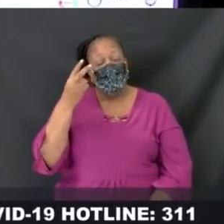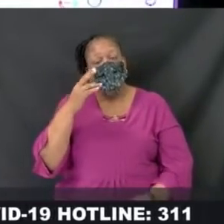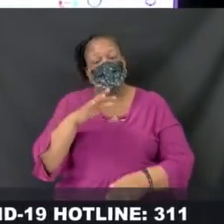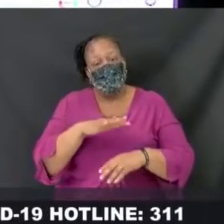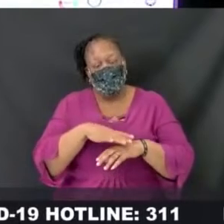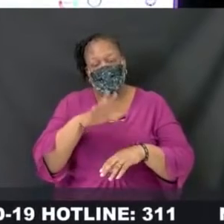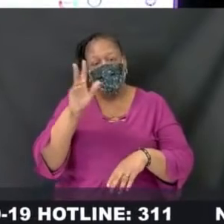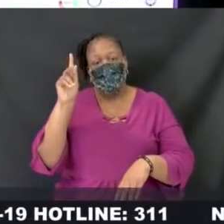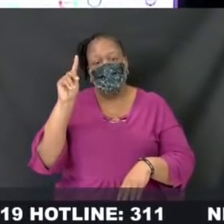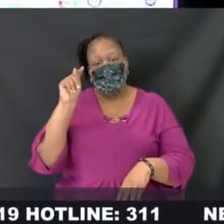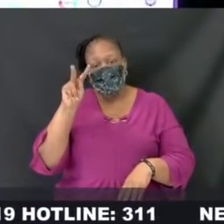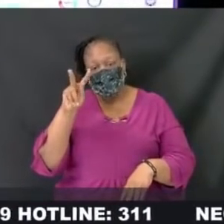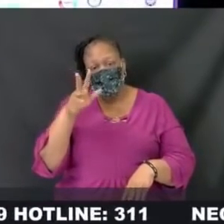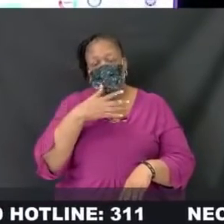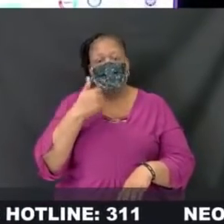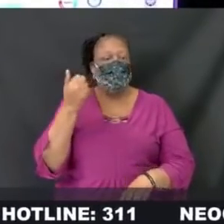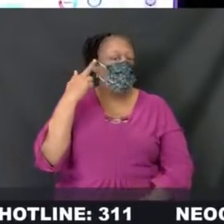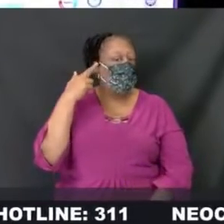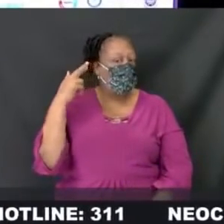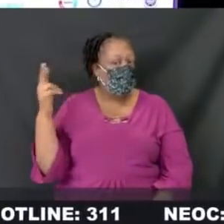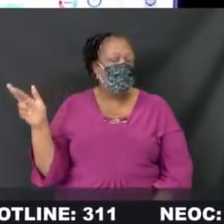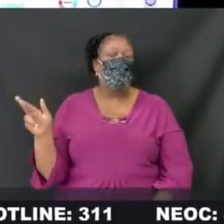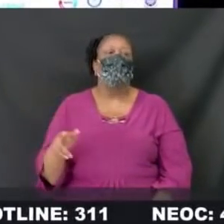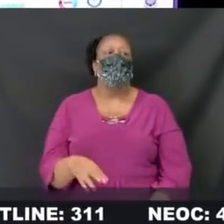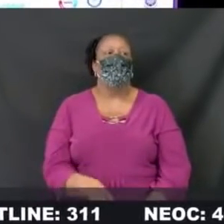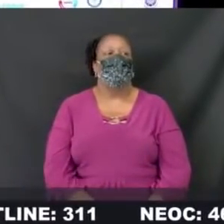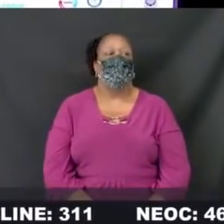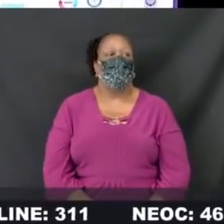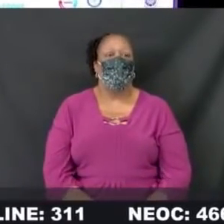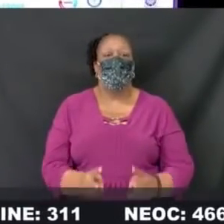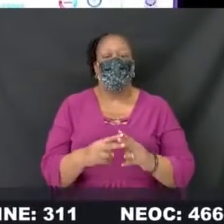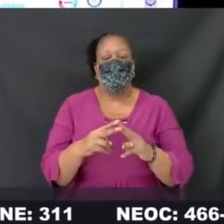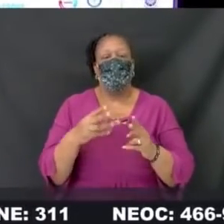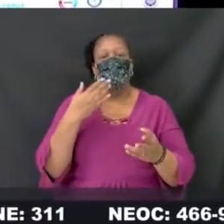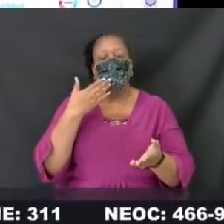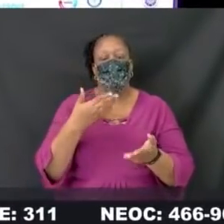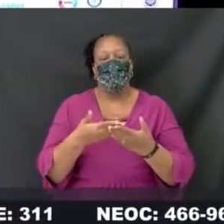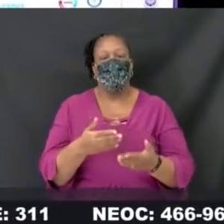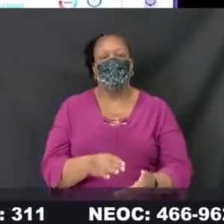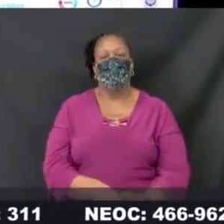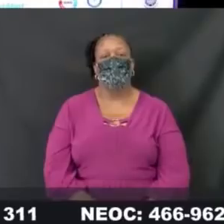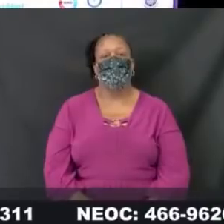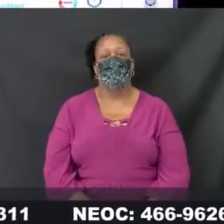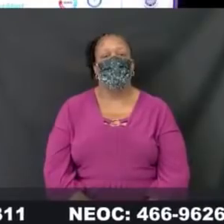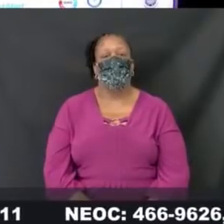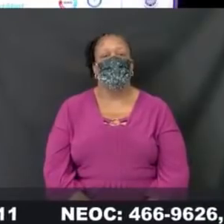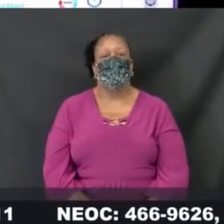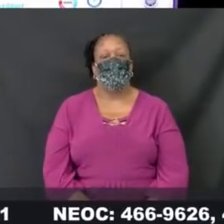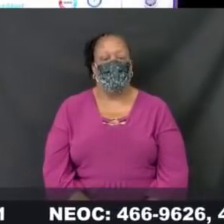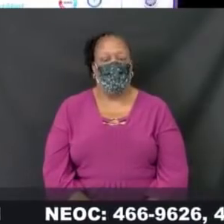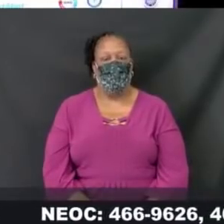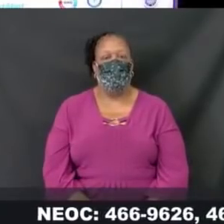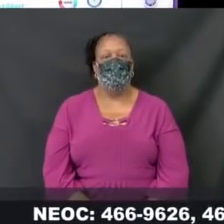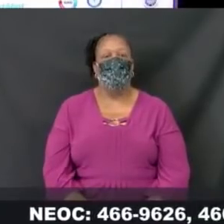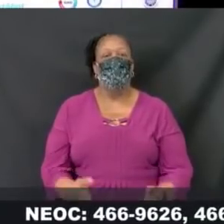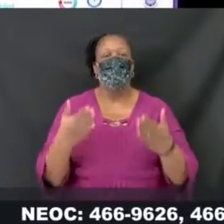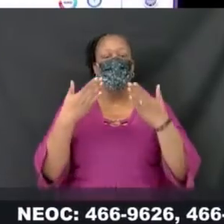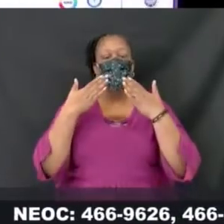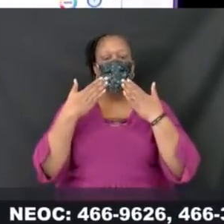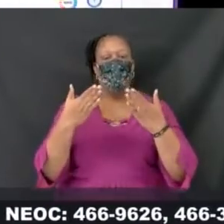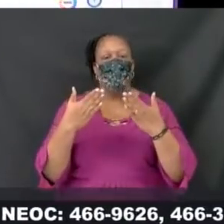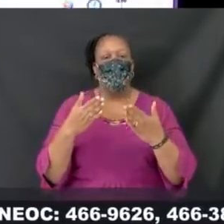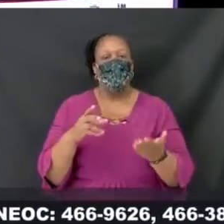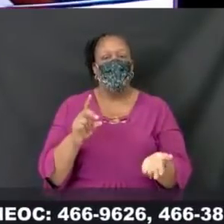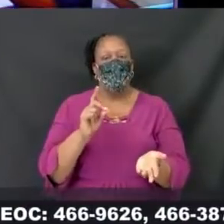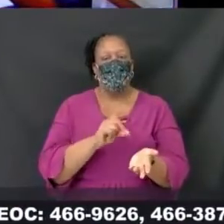briefings live, both on radio and television, and also social media. And we can't